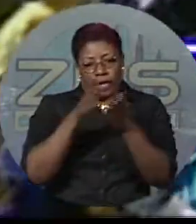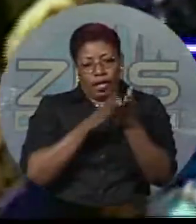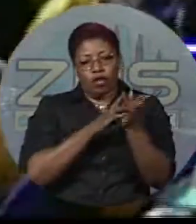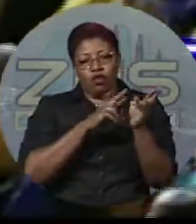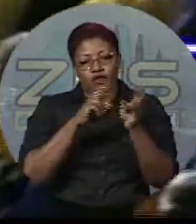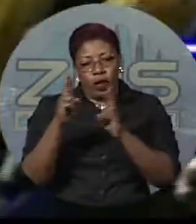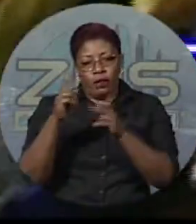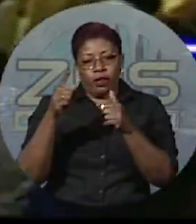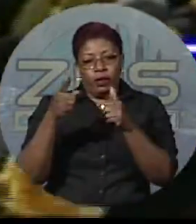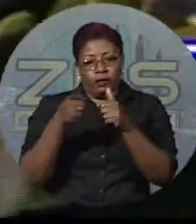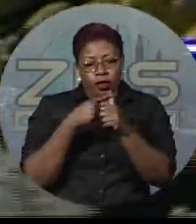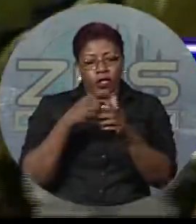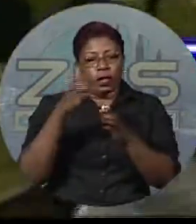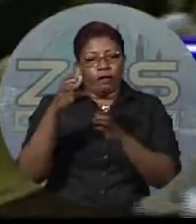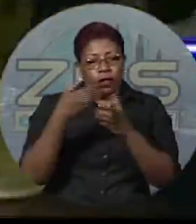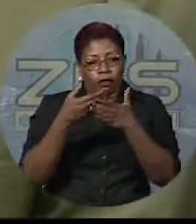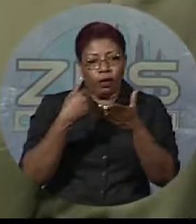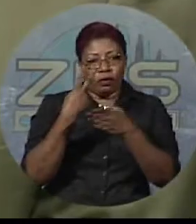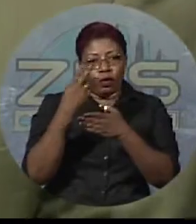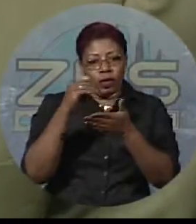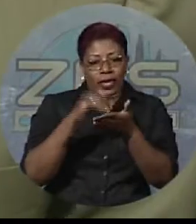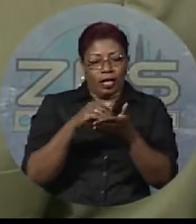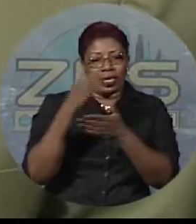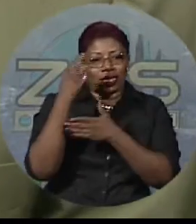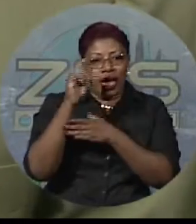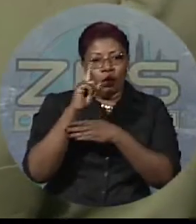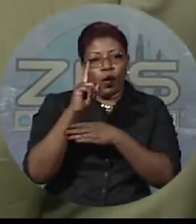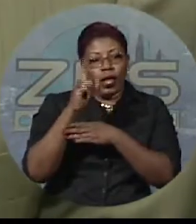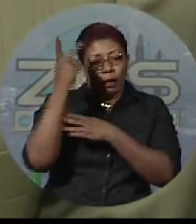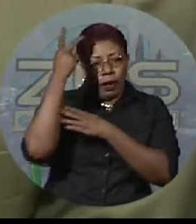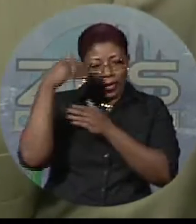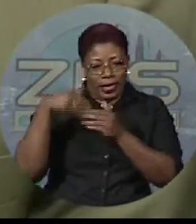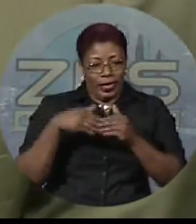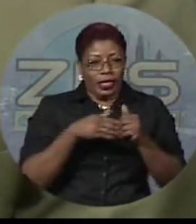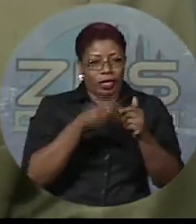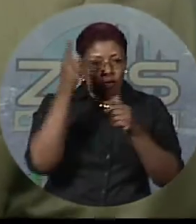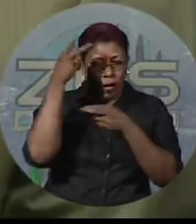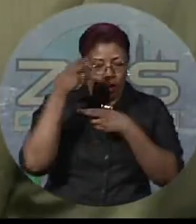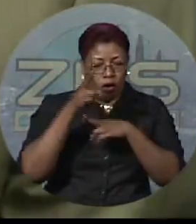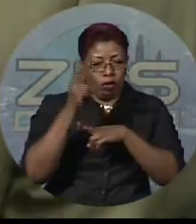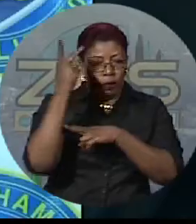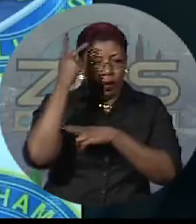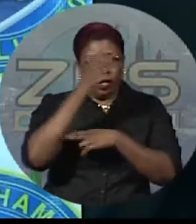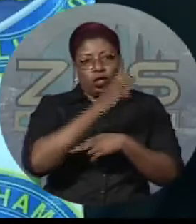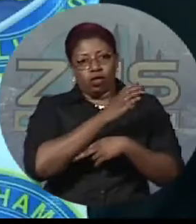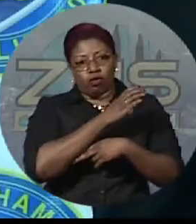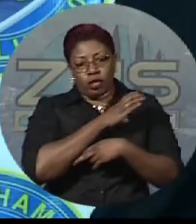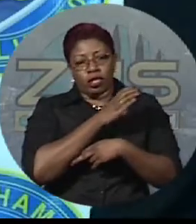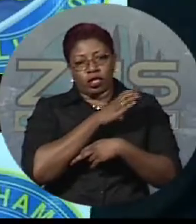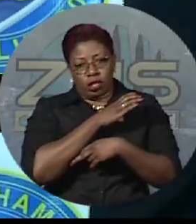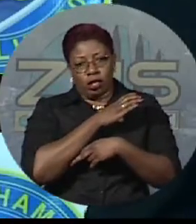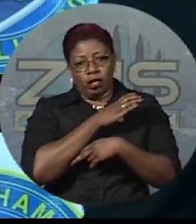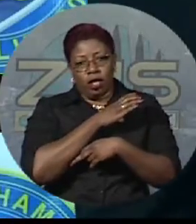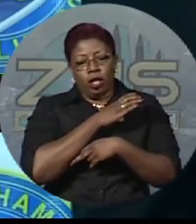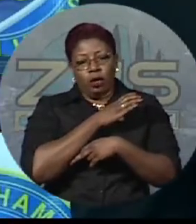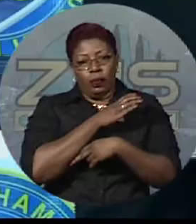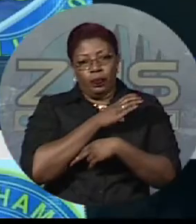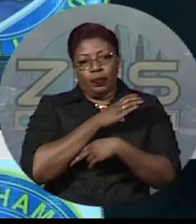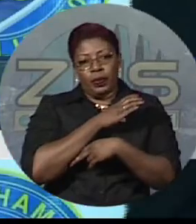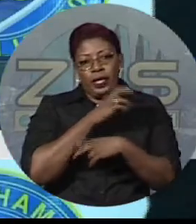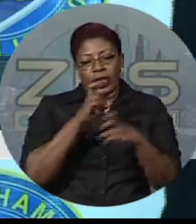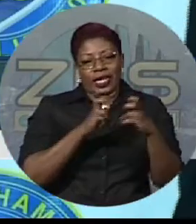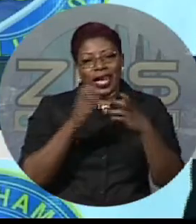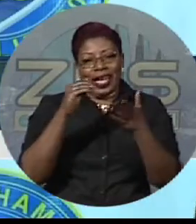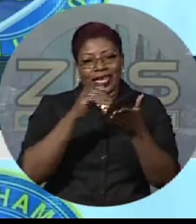first national convention since 2009, where party leader Prime Minister the Right Honorable Perry Christie will be contested for that post by former